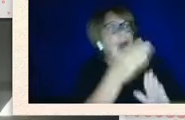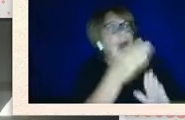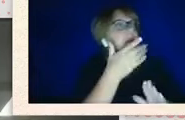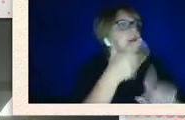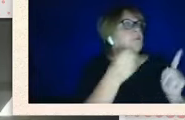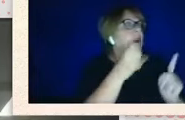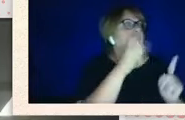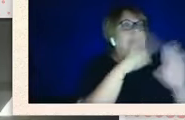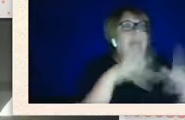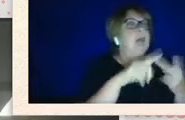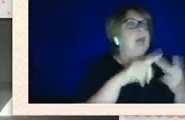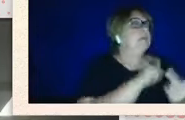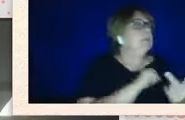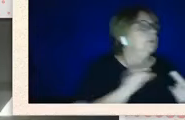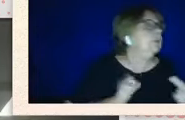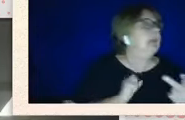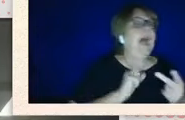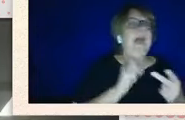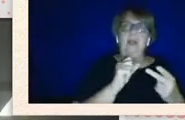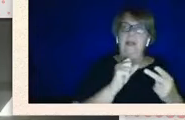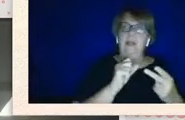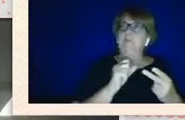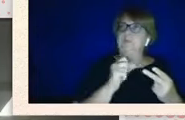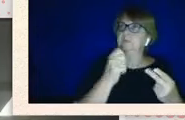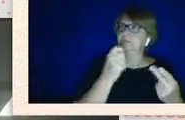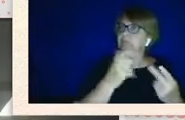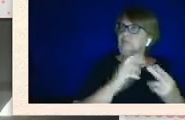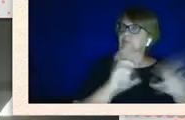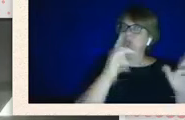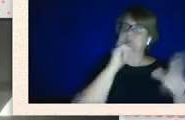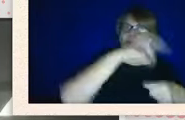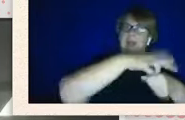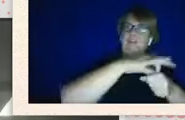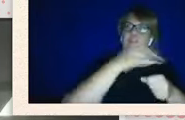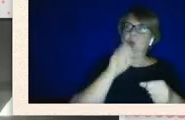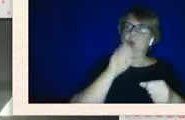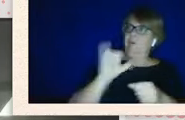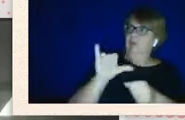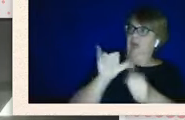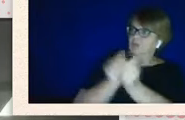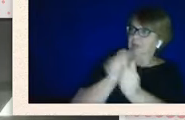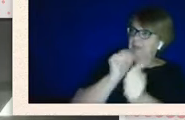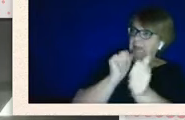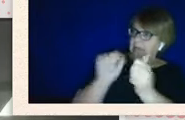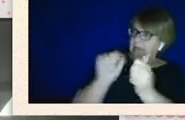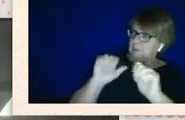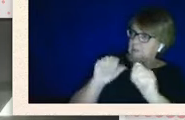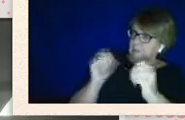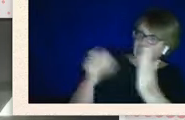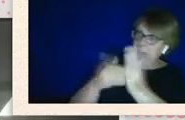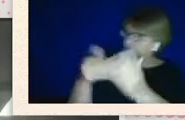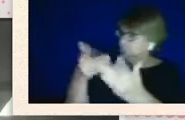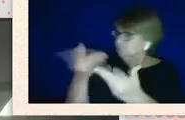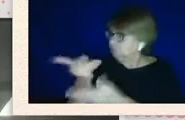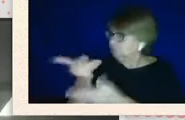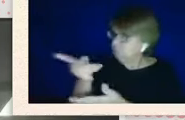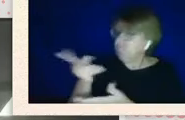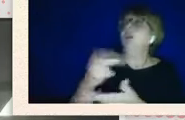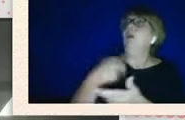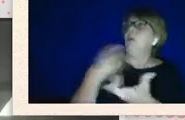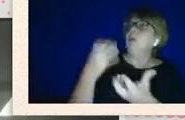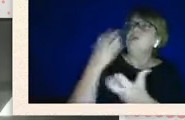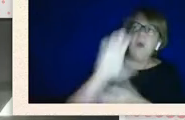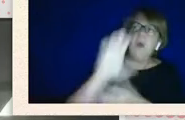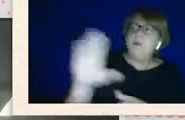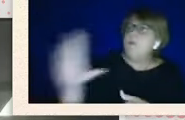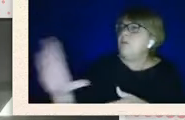that are up for re-election. And when there's contested races, we want to know what those candidates feel about disability issues. And